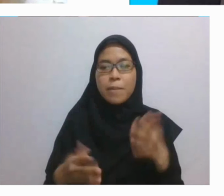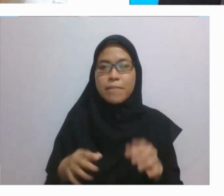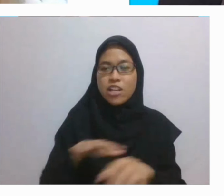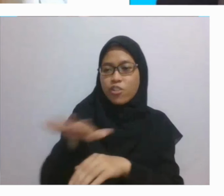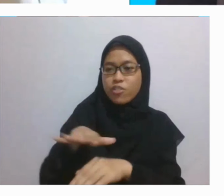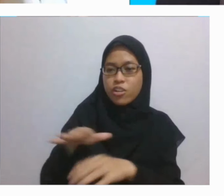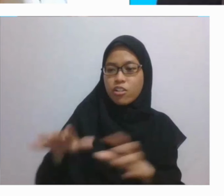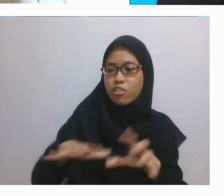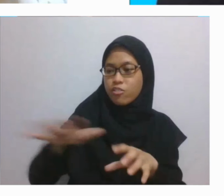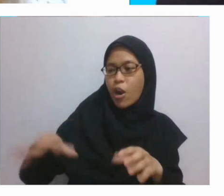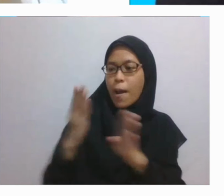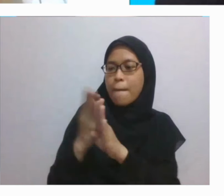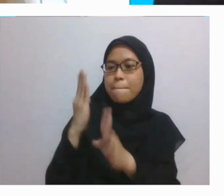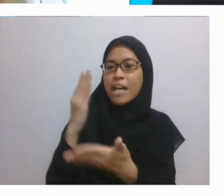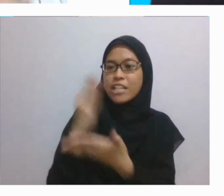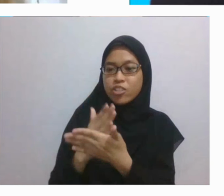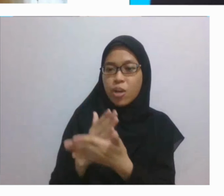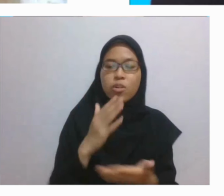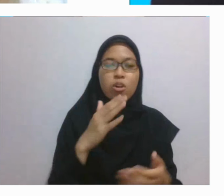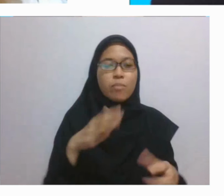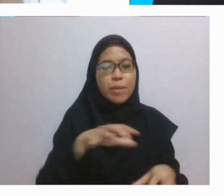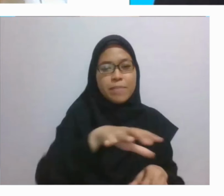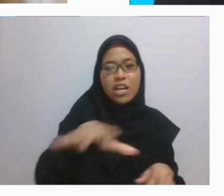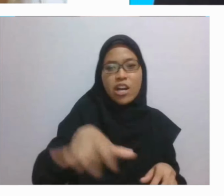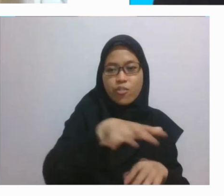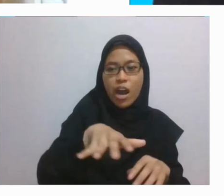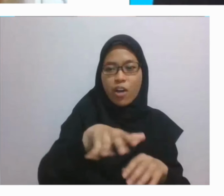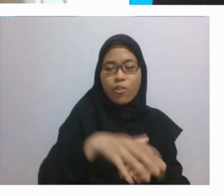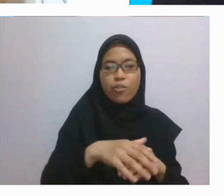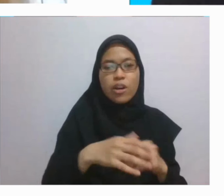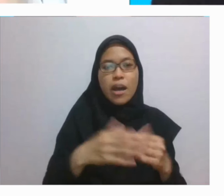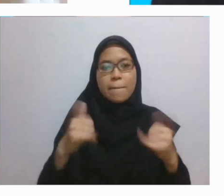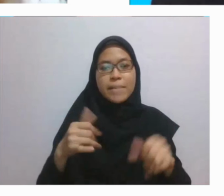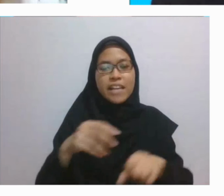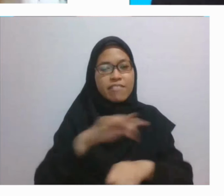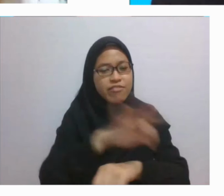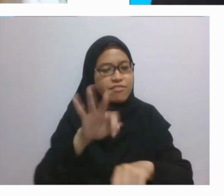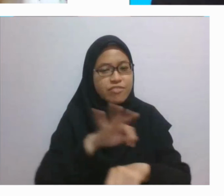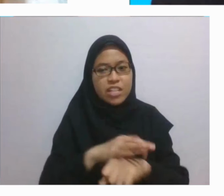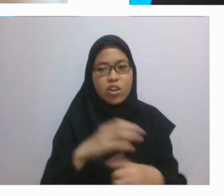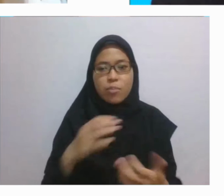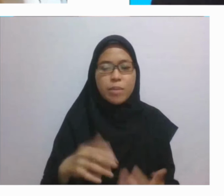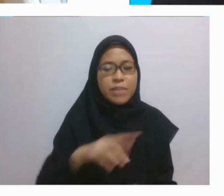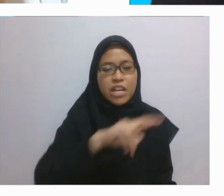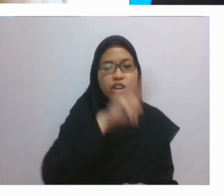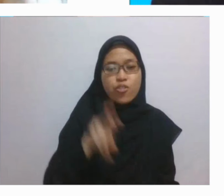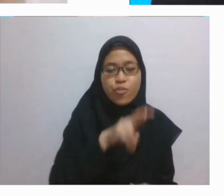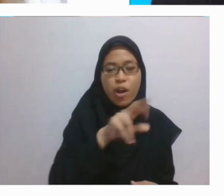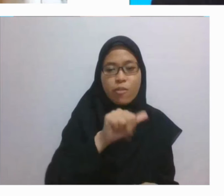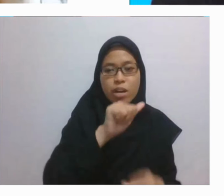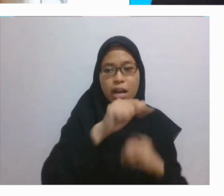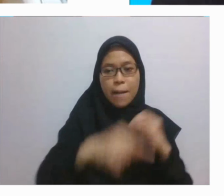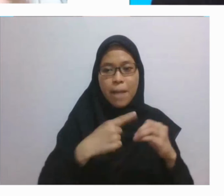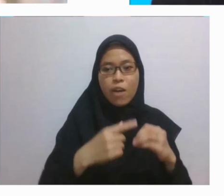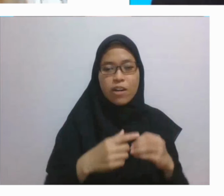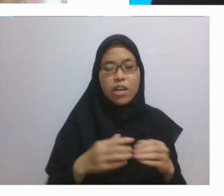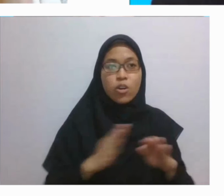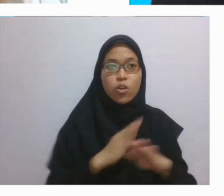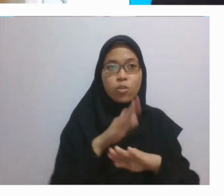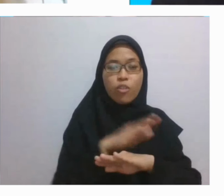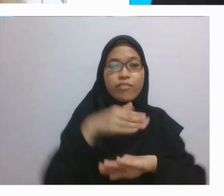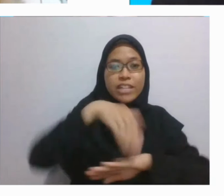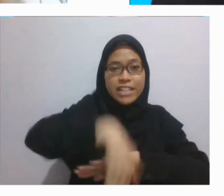be around a bit of a playing field, it might be a roundabout, and then overnight planting it